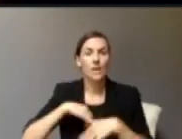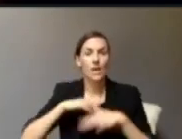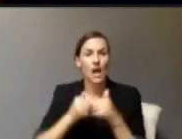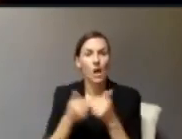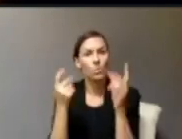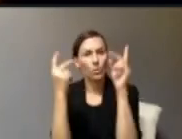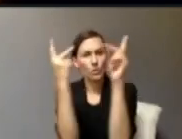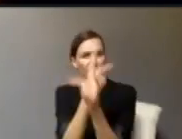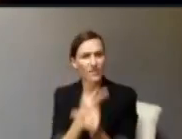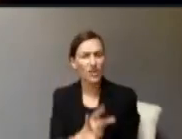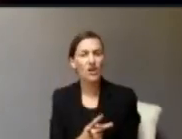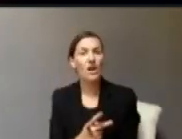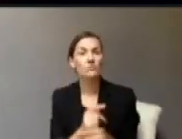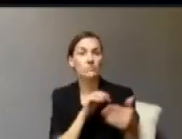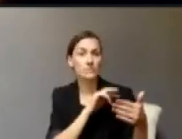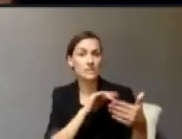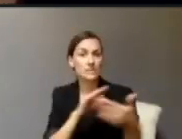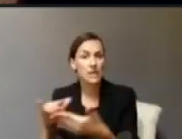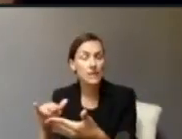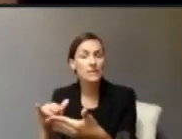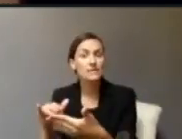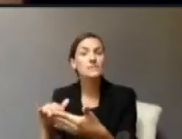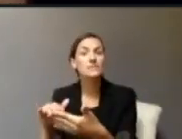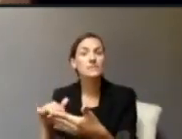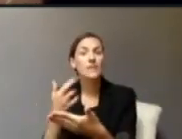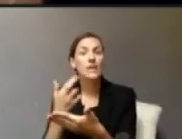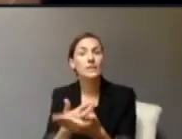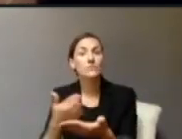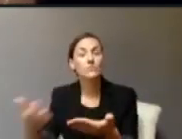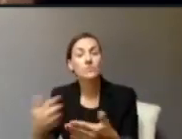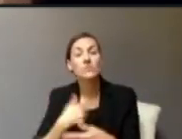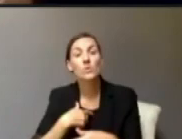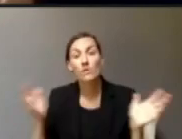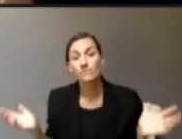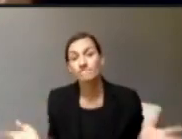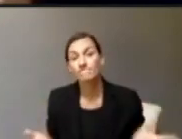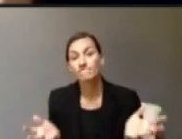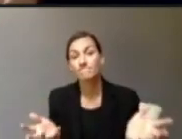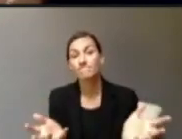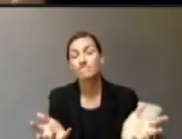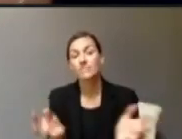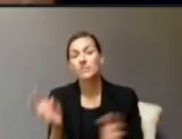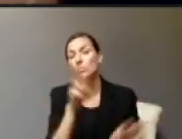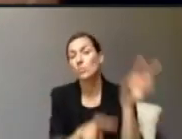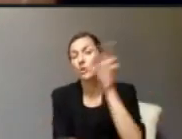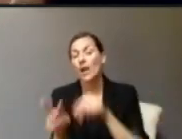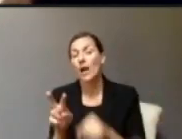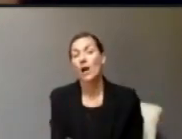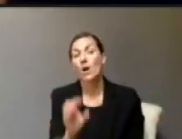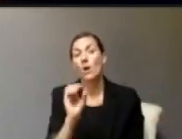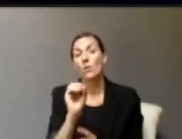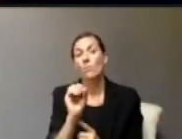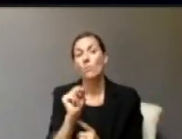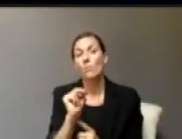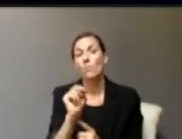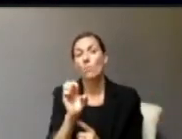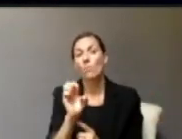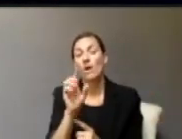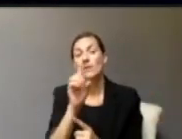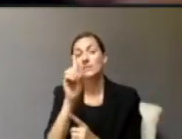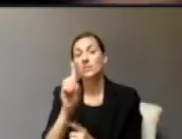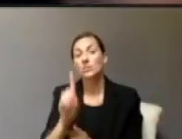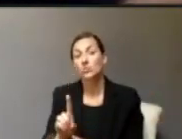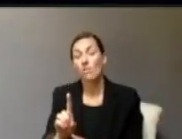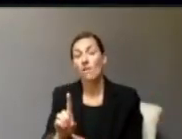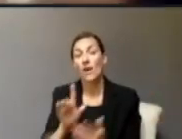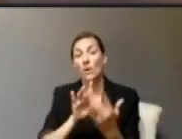kinds of studies, as you've mentioned. So I want to encourage all of you to take a look at the One Detroit site, where you can see the previous weeks